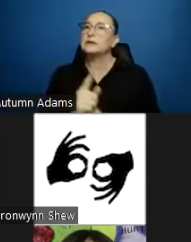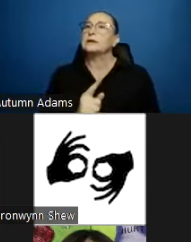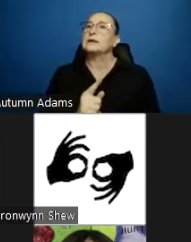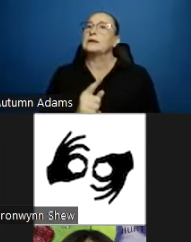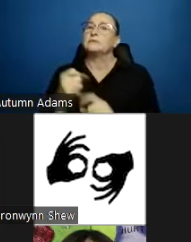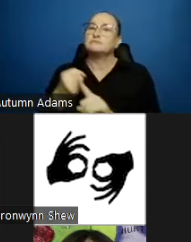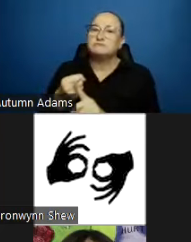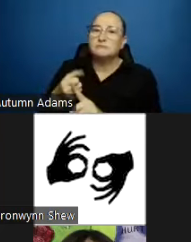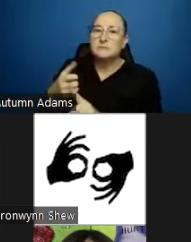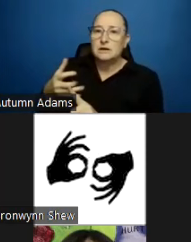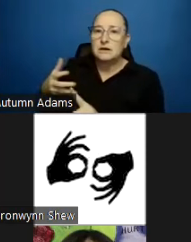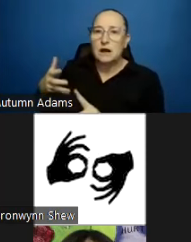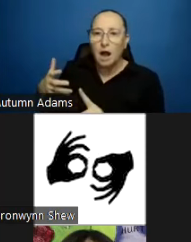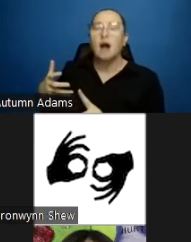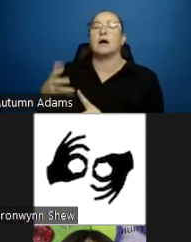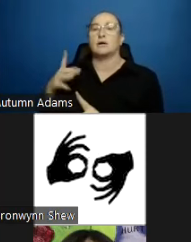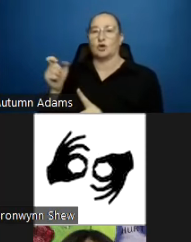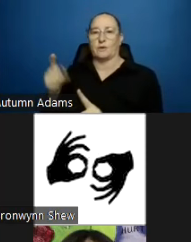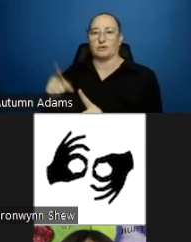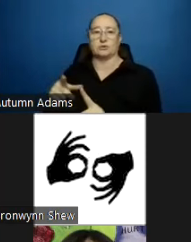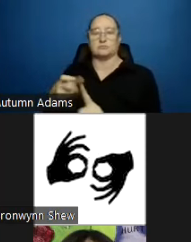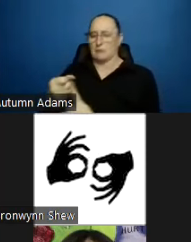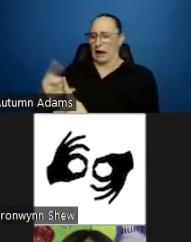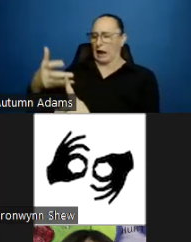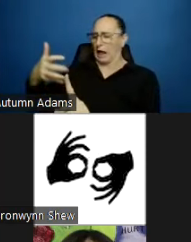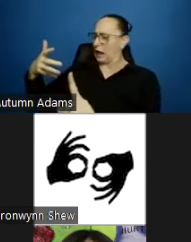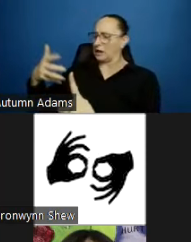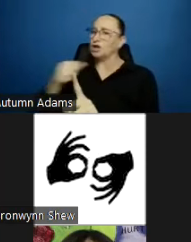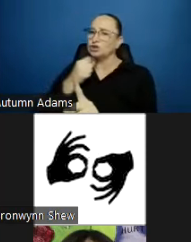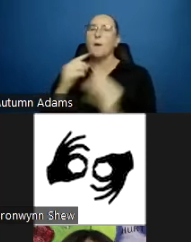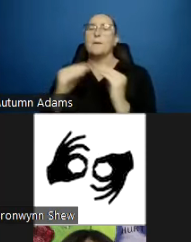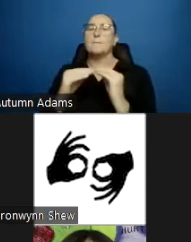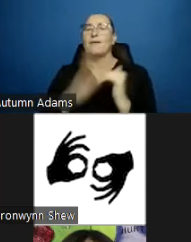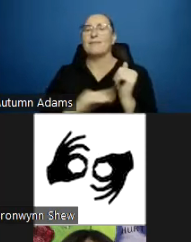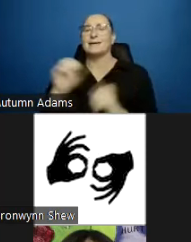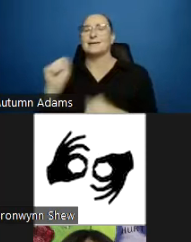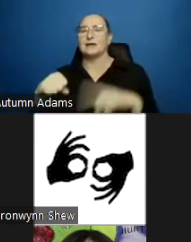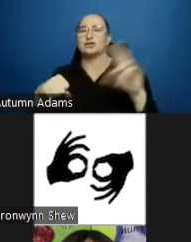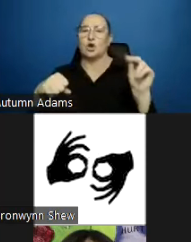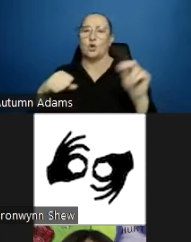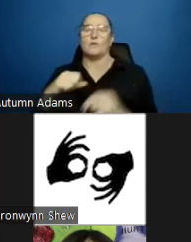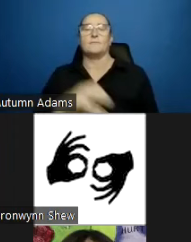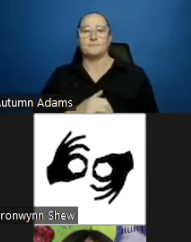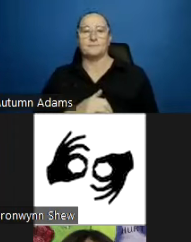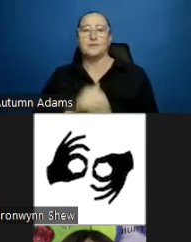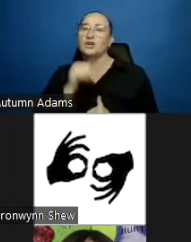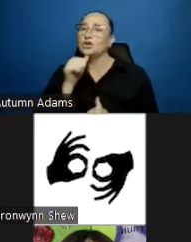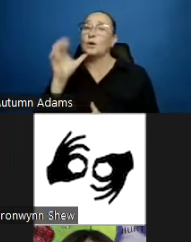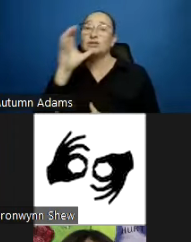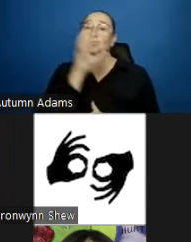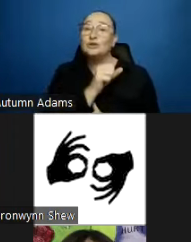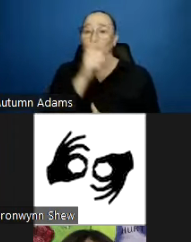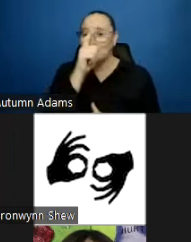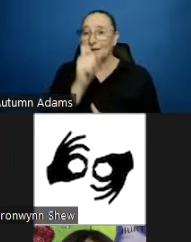expand your questions so that it's more than just a yes or no question. And don't assume that just because a person